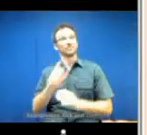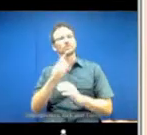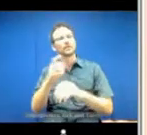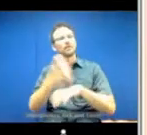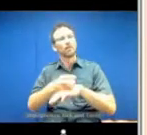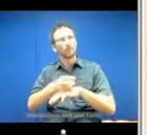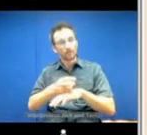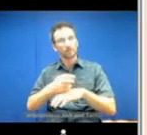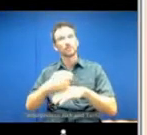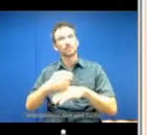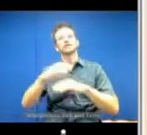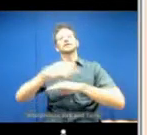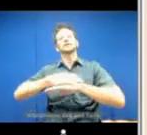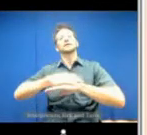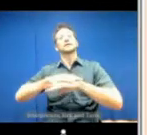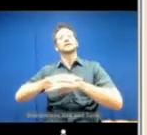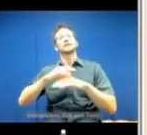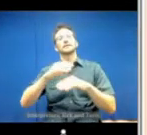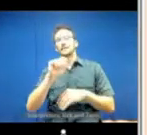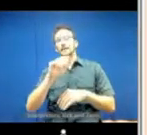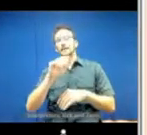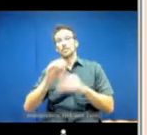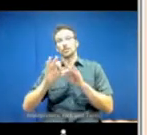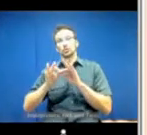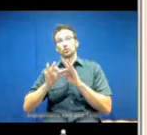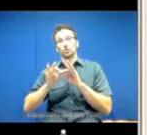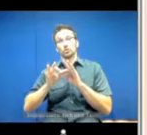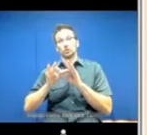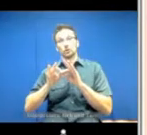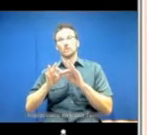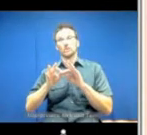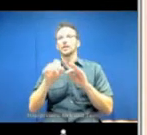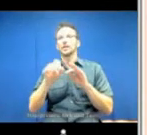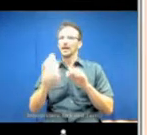attorney to back up so that she could see the proceedings interpreters.